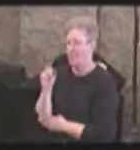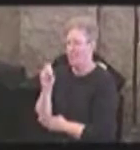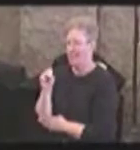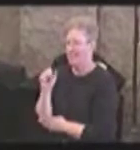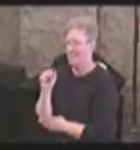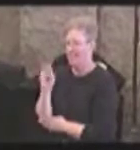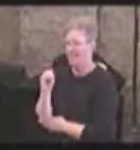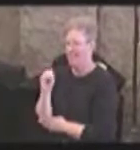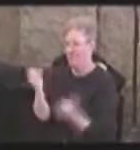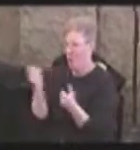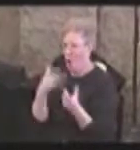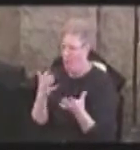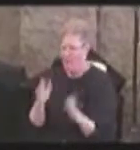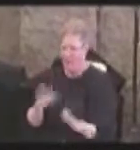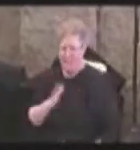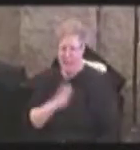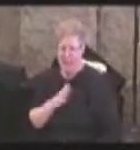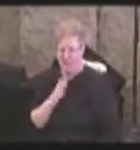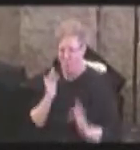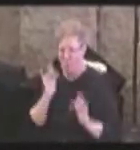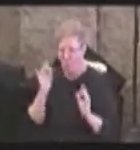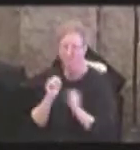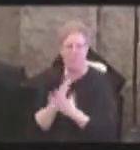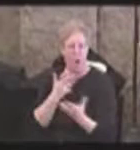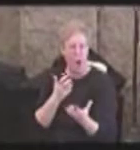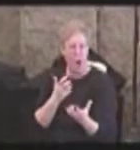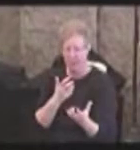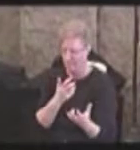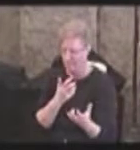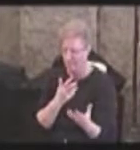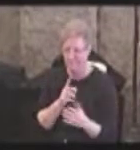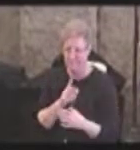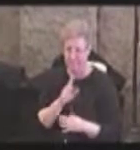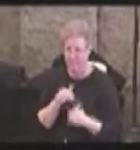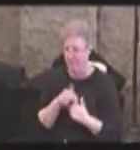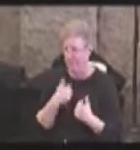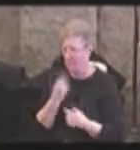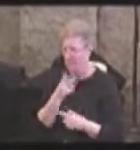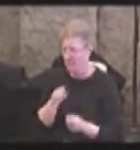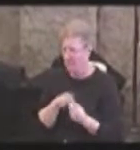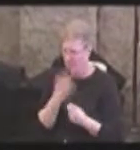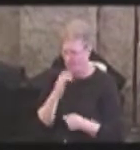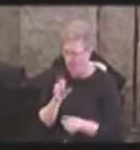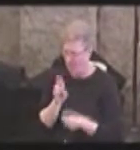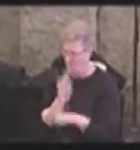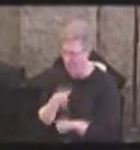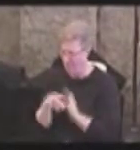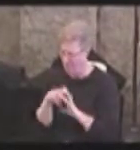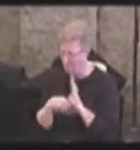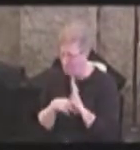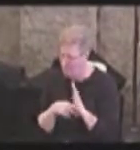It's want-based, and it's usually fairly specific. And there is nothing wrong with using this principle to manifest